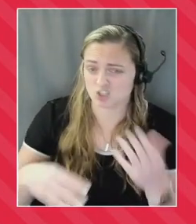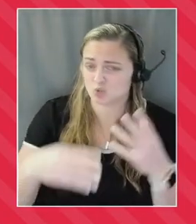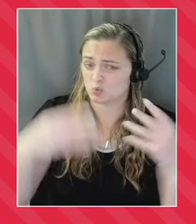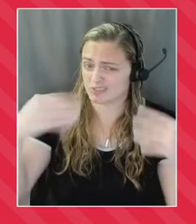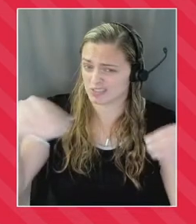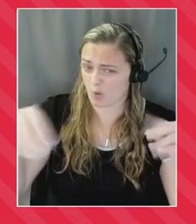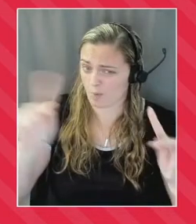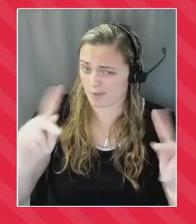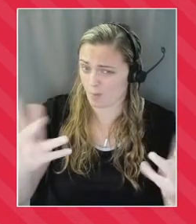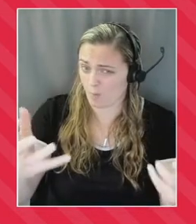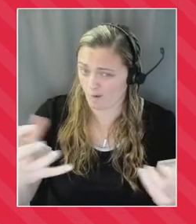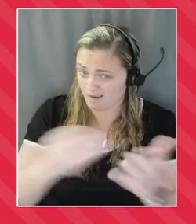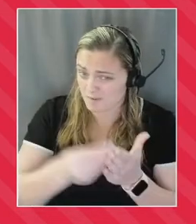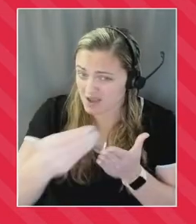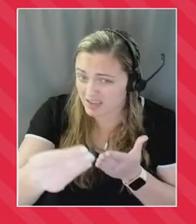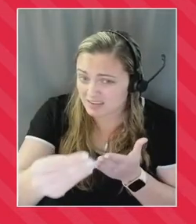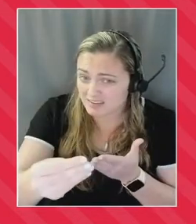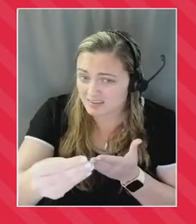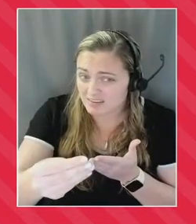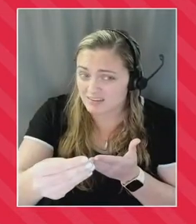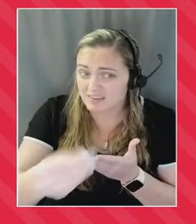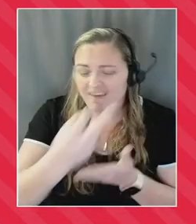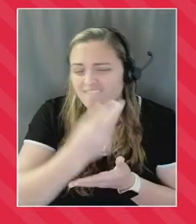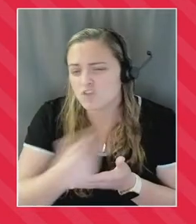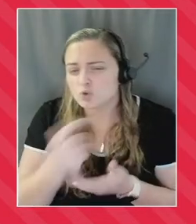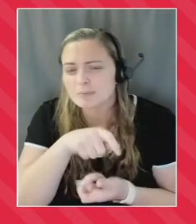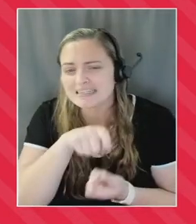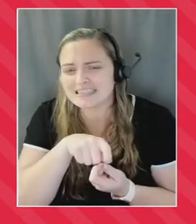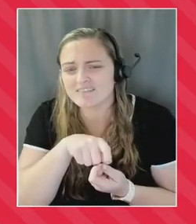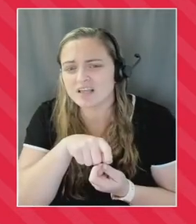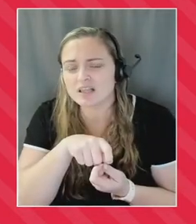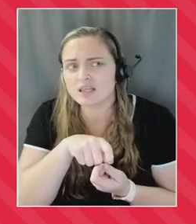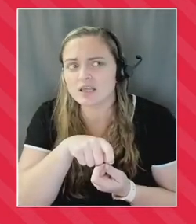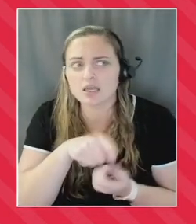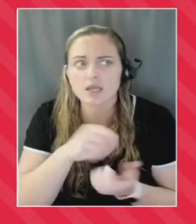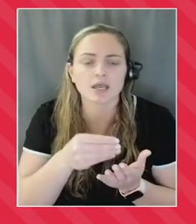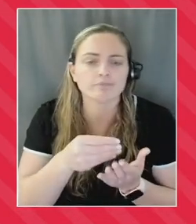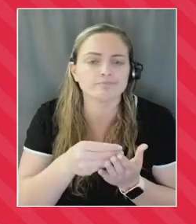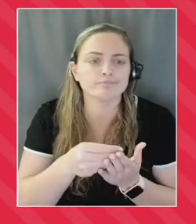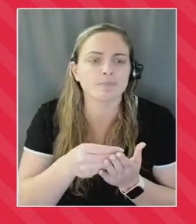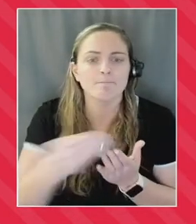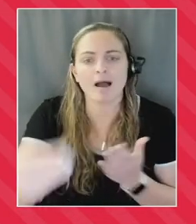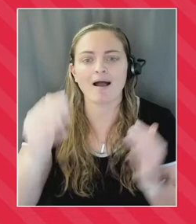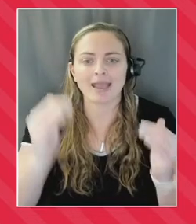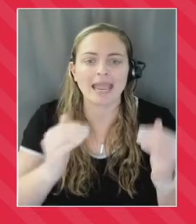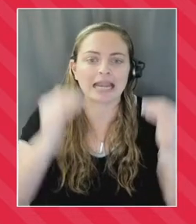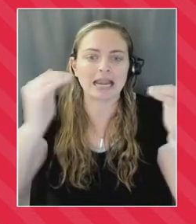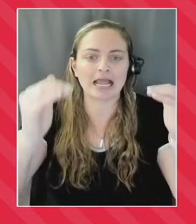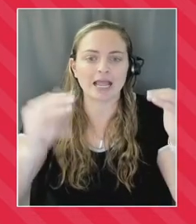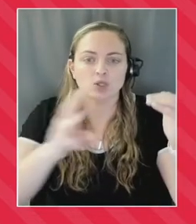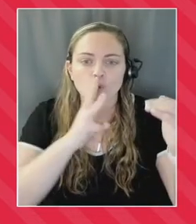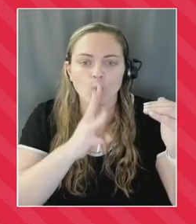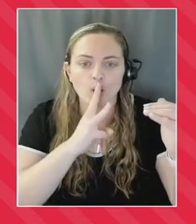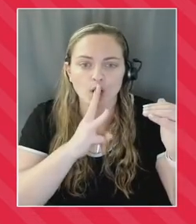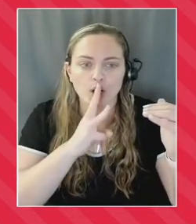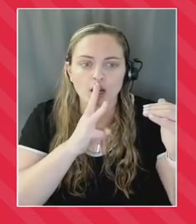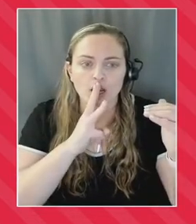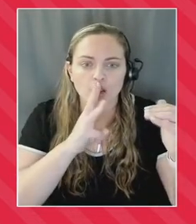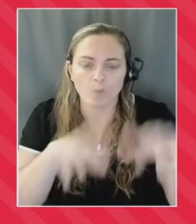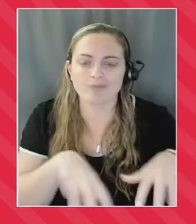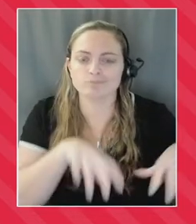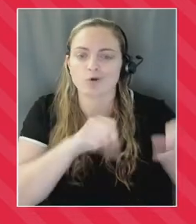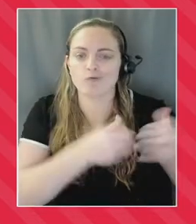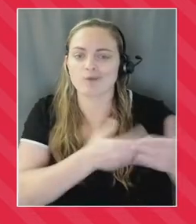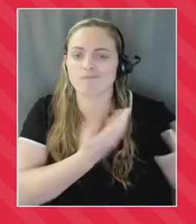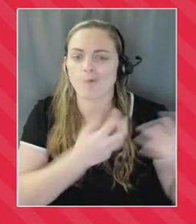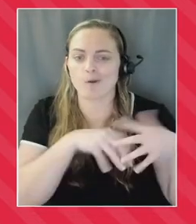want to buy. A few that come to mind specifically, you know, Buy, which is an enhanced water, was made as an acquisition right before our merger. We